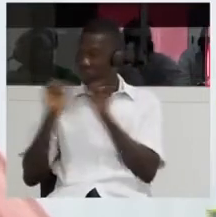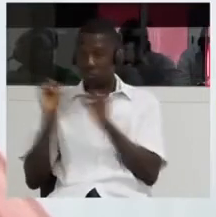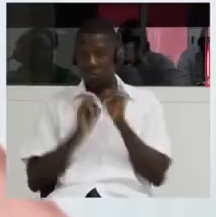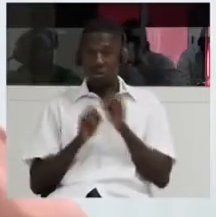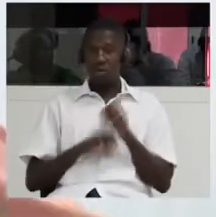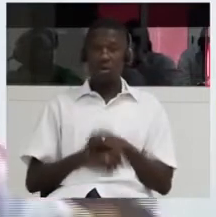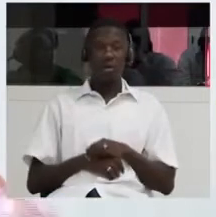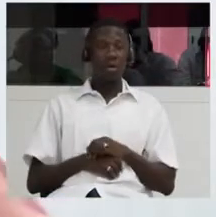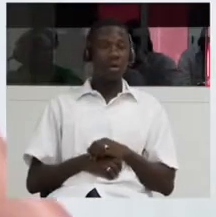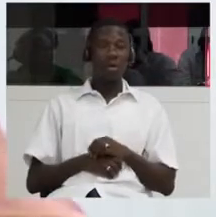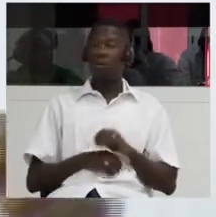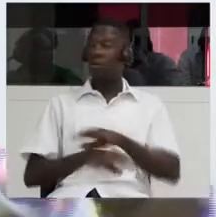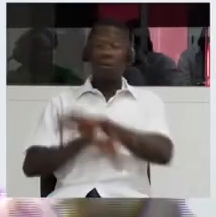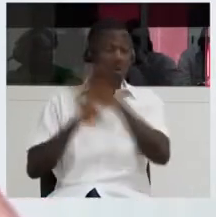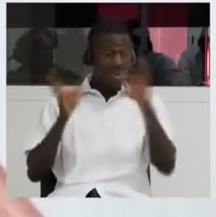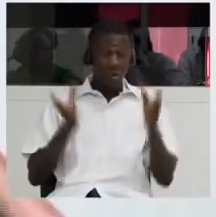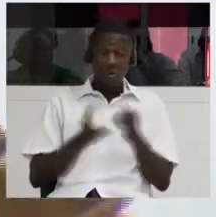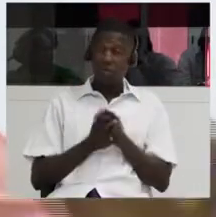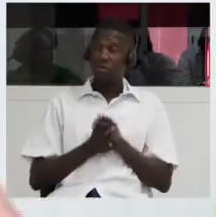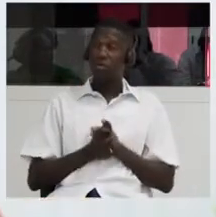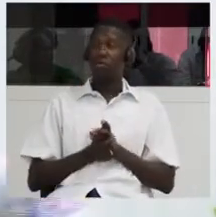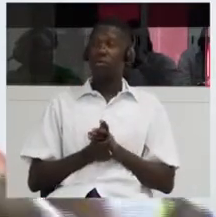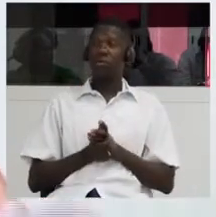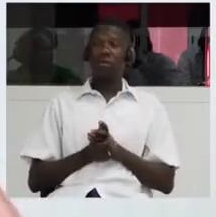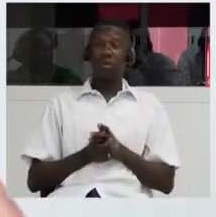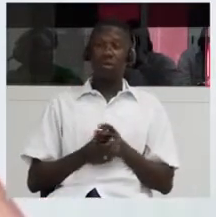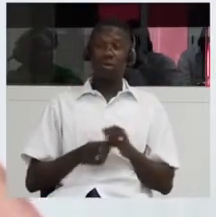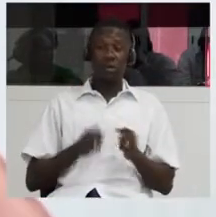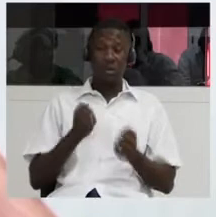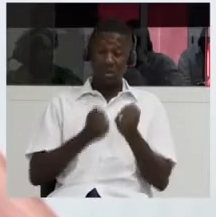was like they steered the steering wheel till it ends,